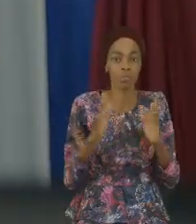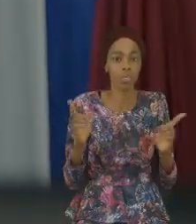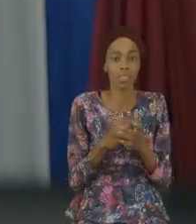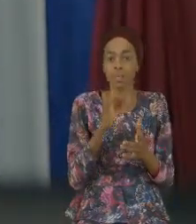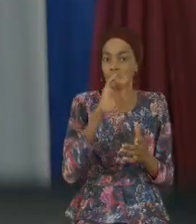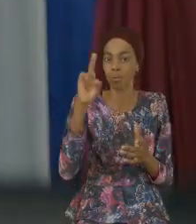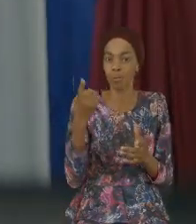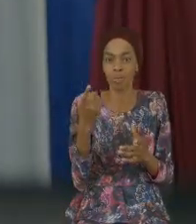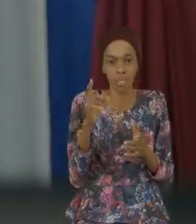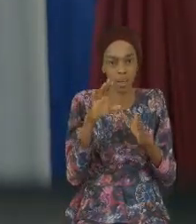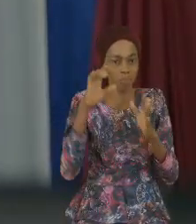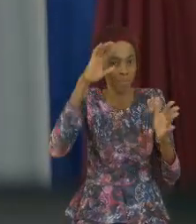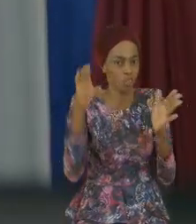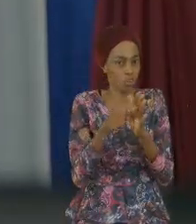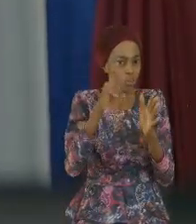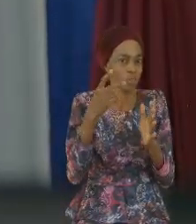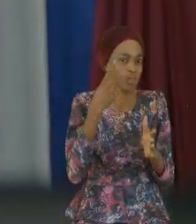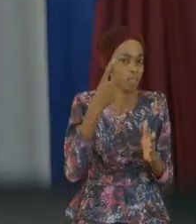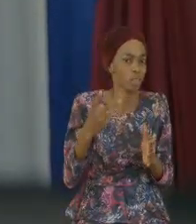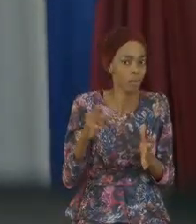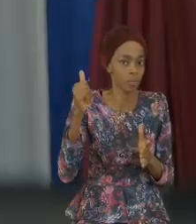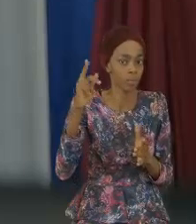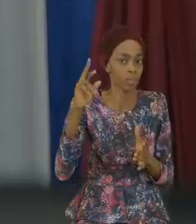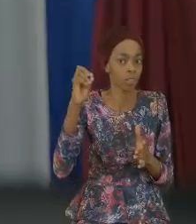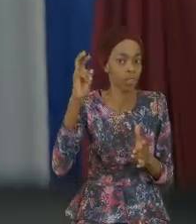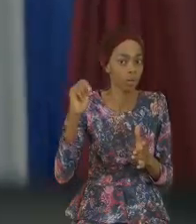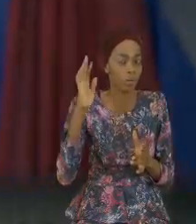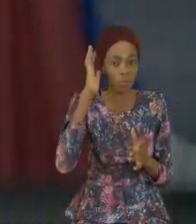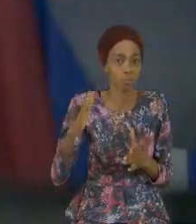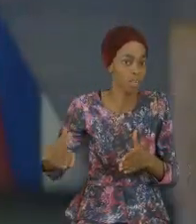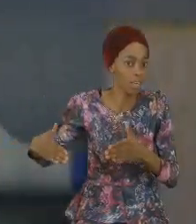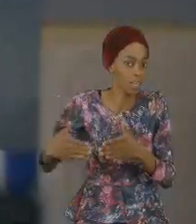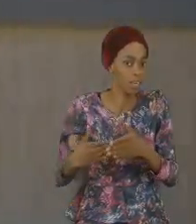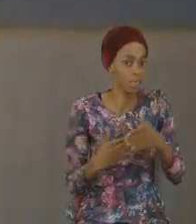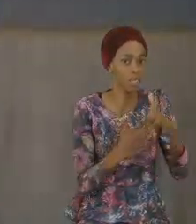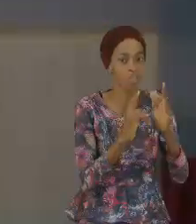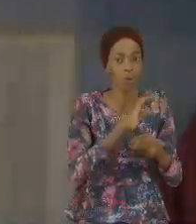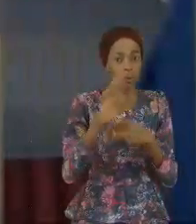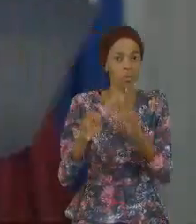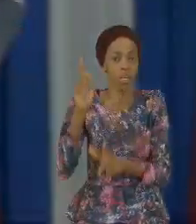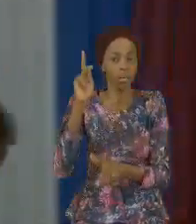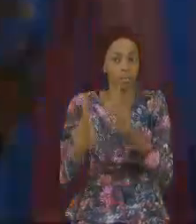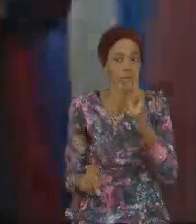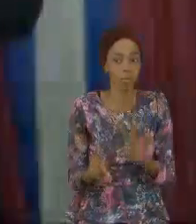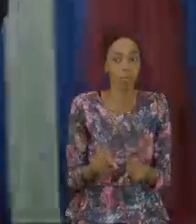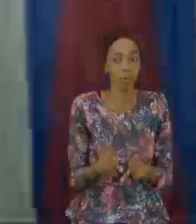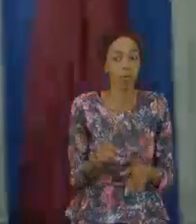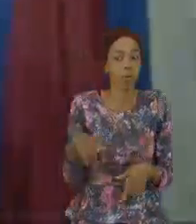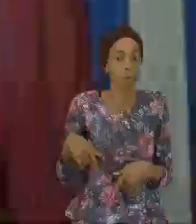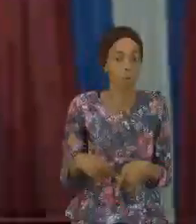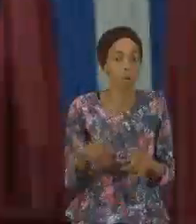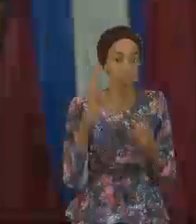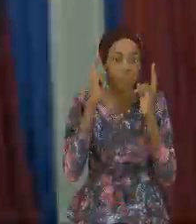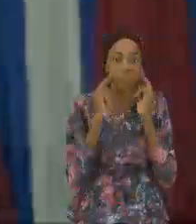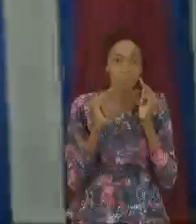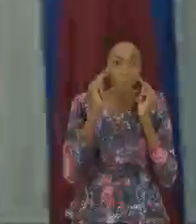you see, Aaron is going to lead the rest of the people, all of them. While Moses was on the mountain,